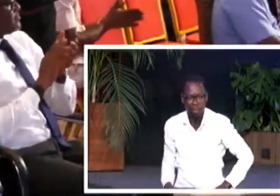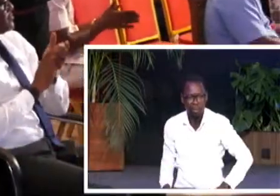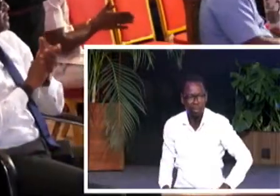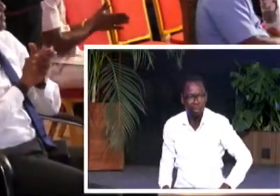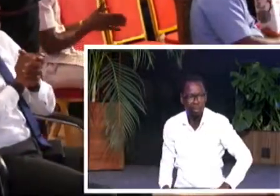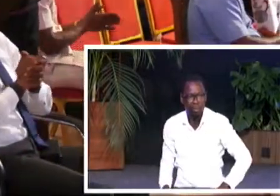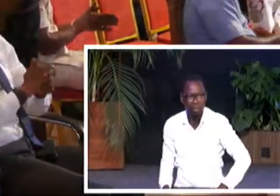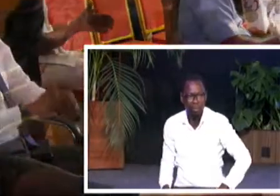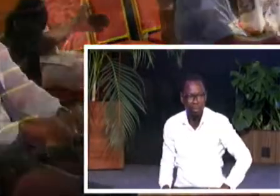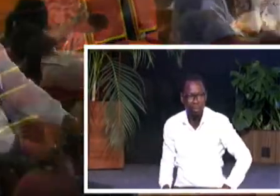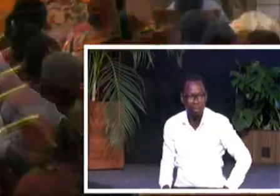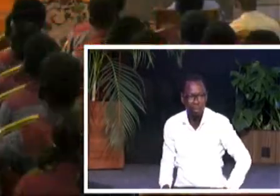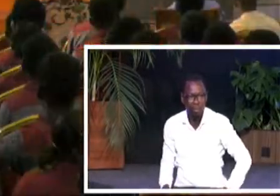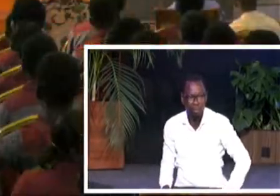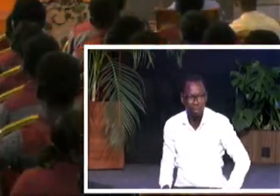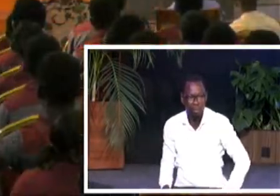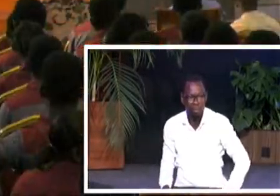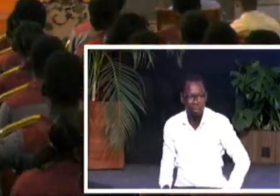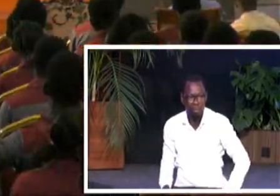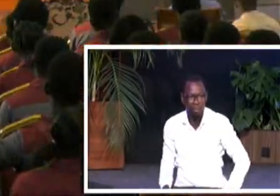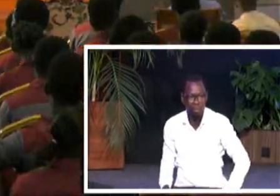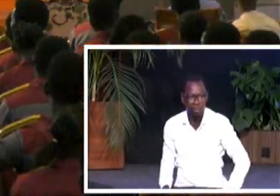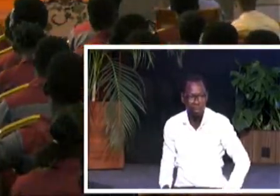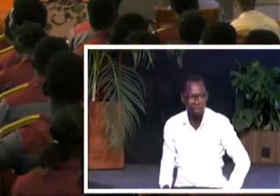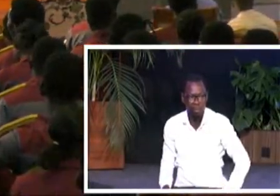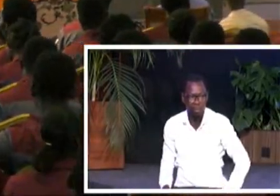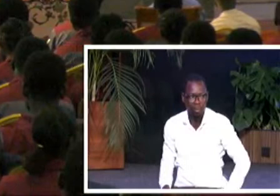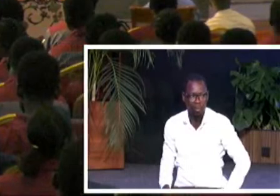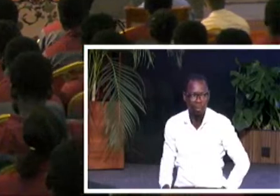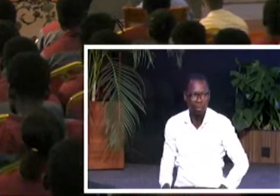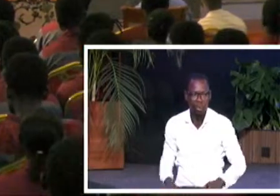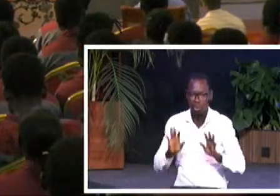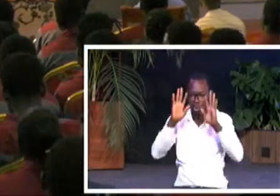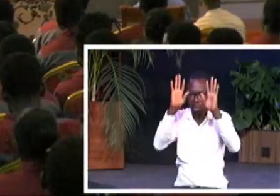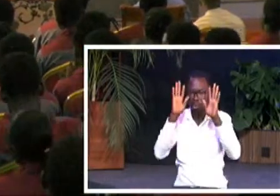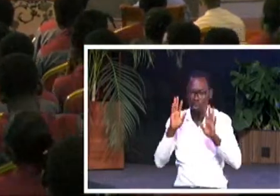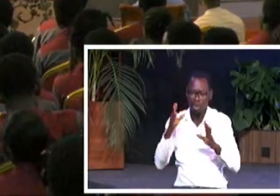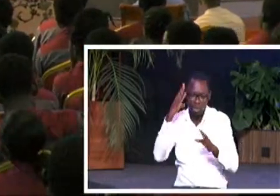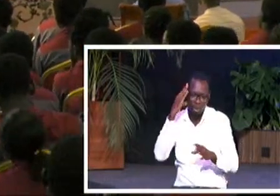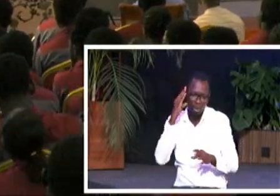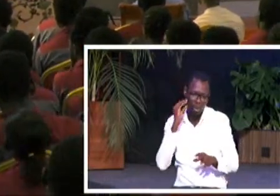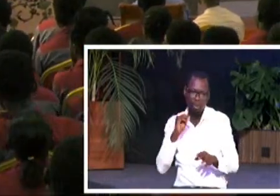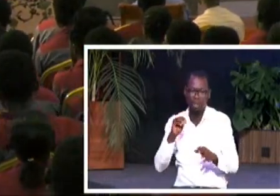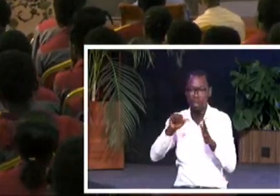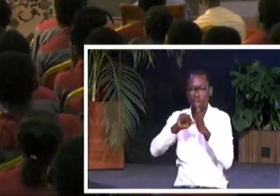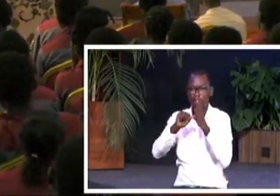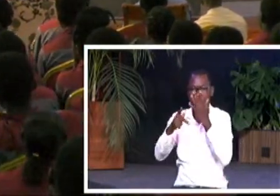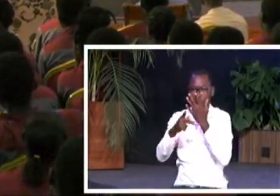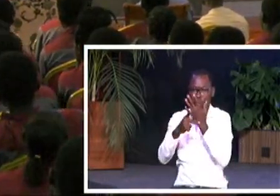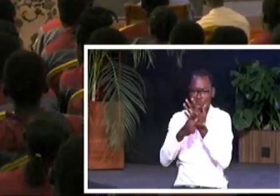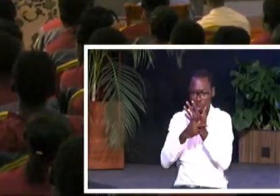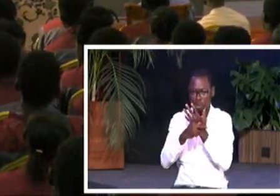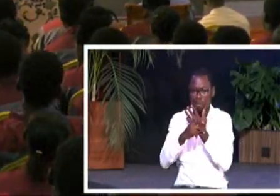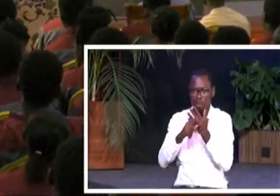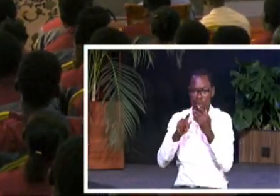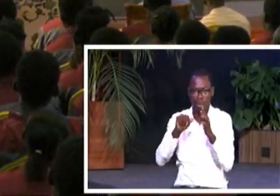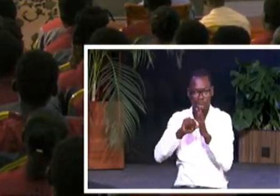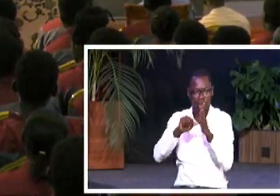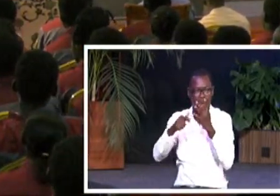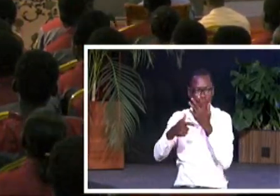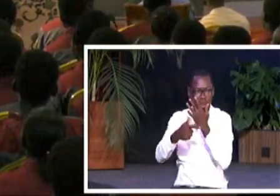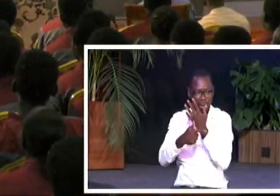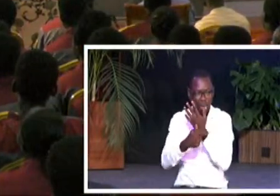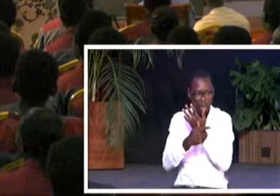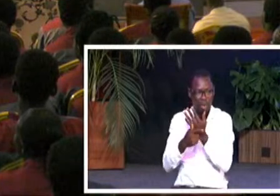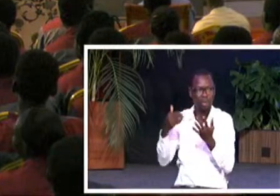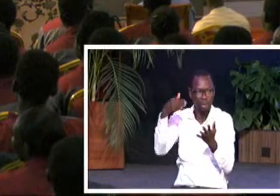I want to say a big thank you to all of you. It's been a wonderful, wonderful experience. We are back in August, bigger, better, and greater.